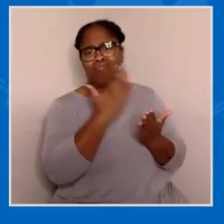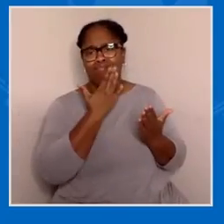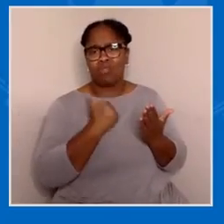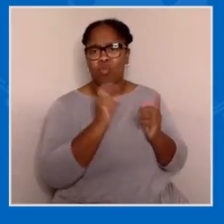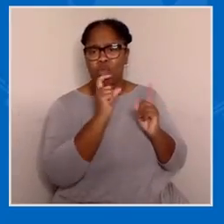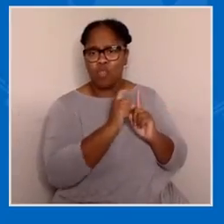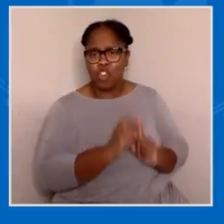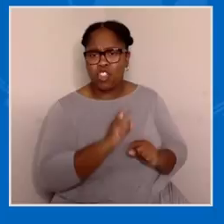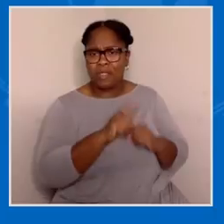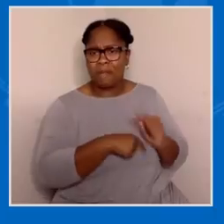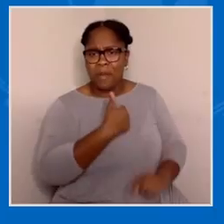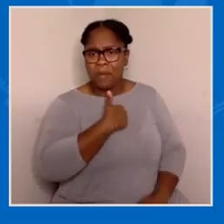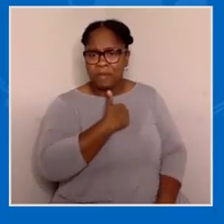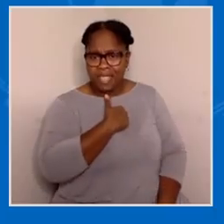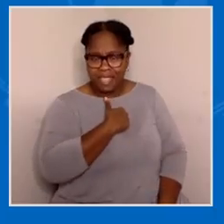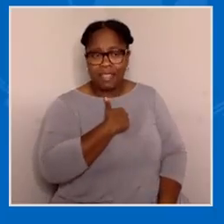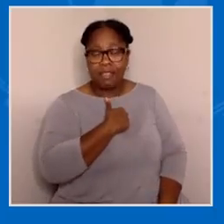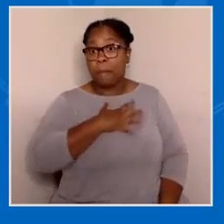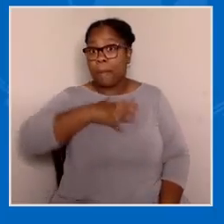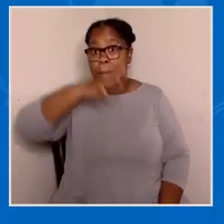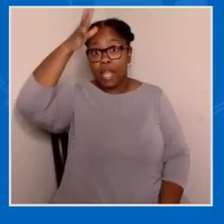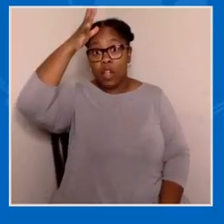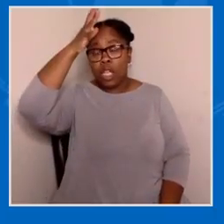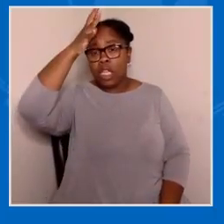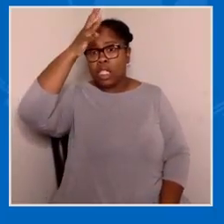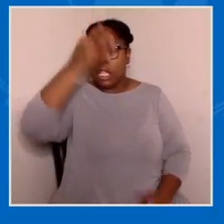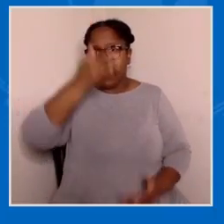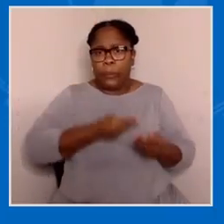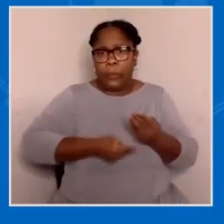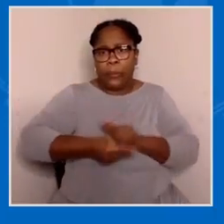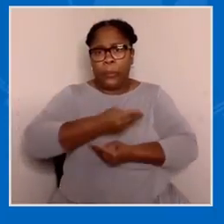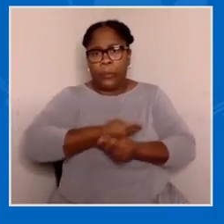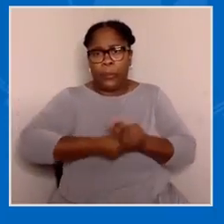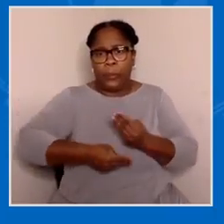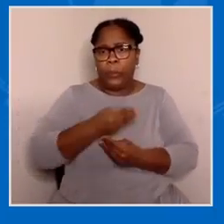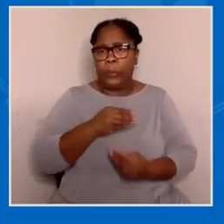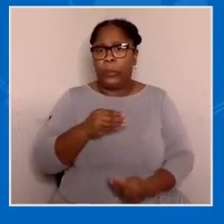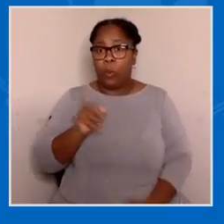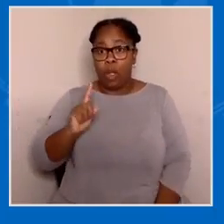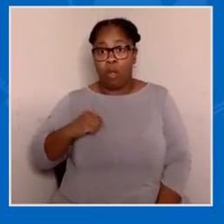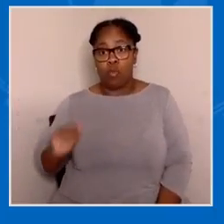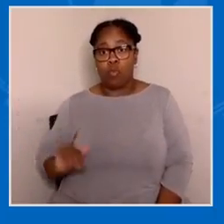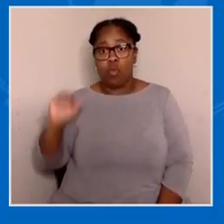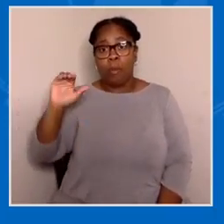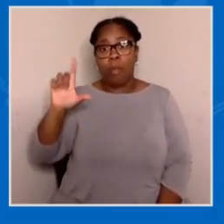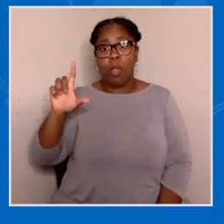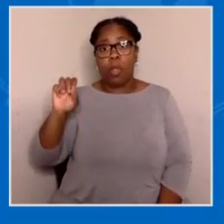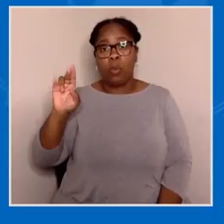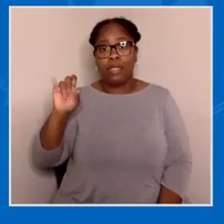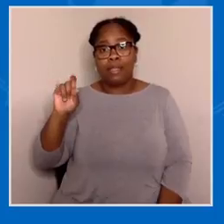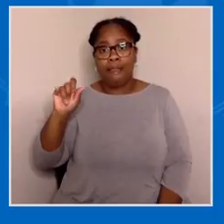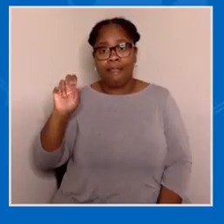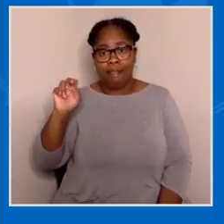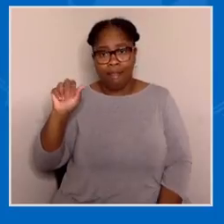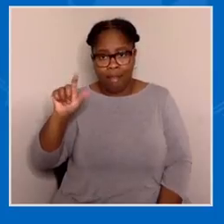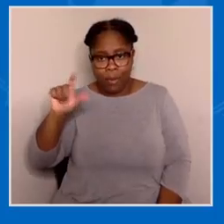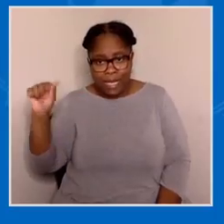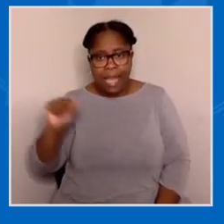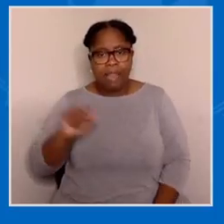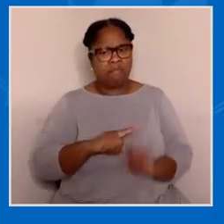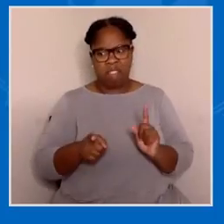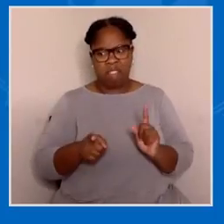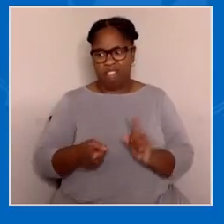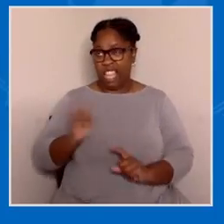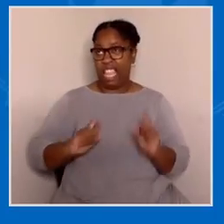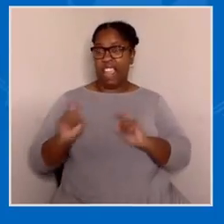My parents had very little back in Louisiana where I grew up, but they gave me and my siblings everything they had, and